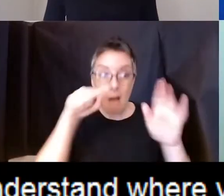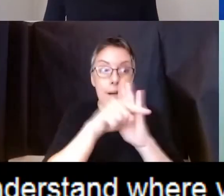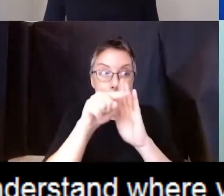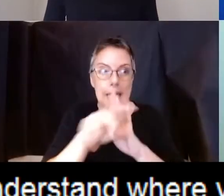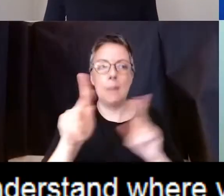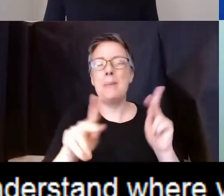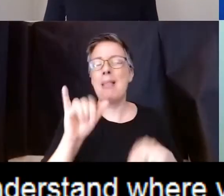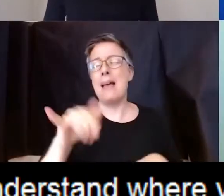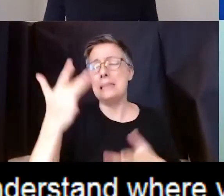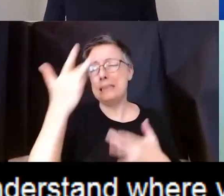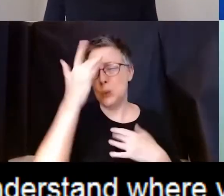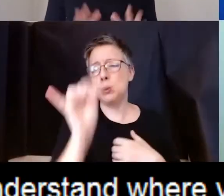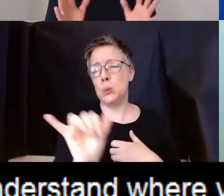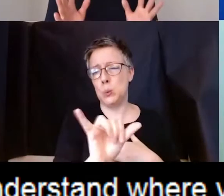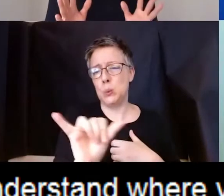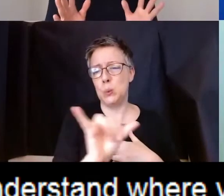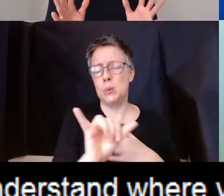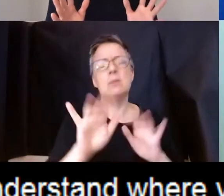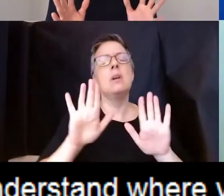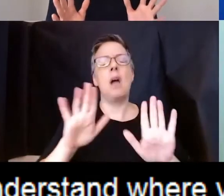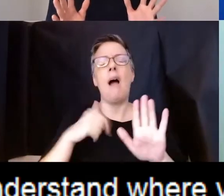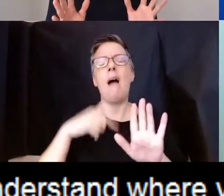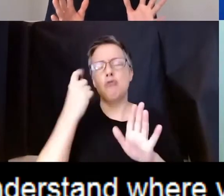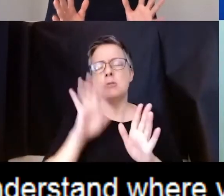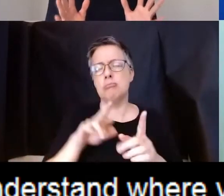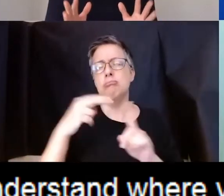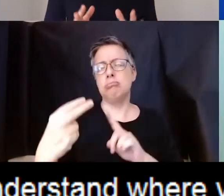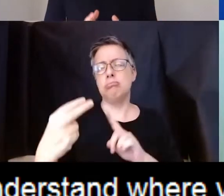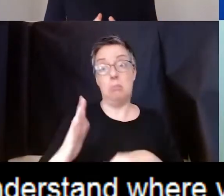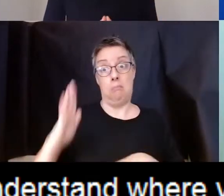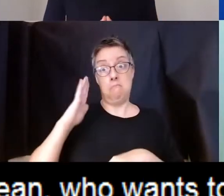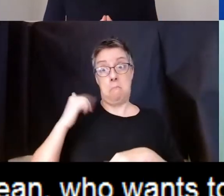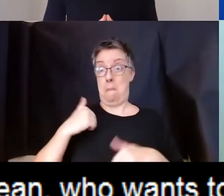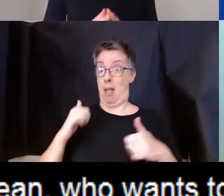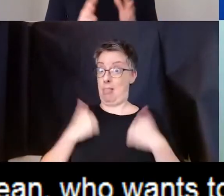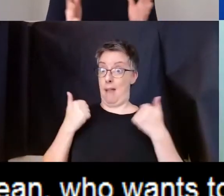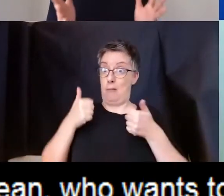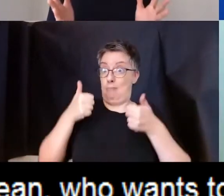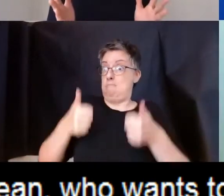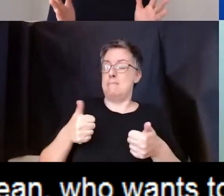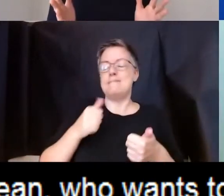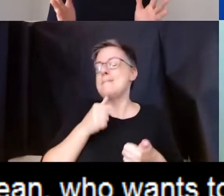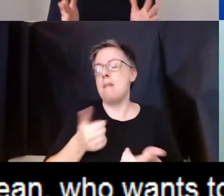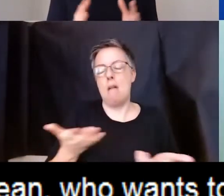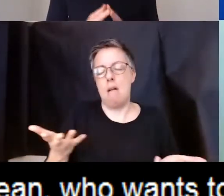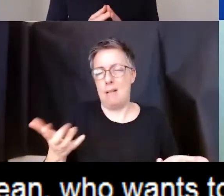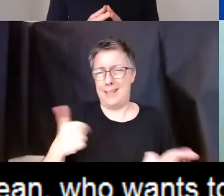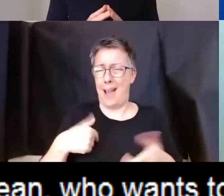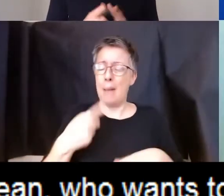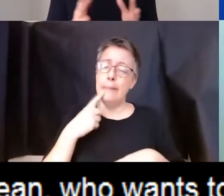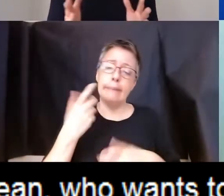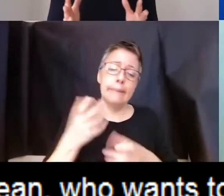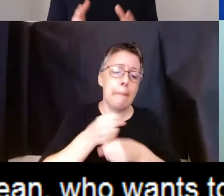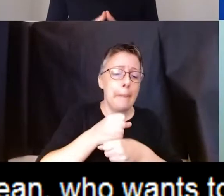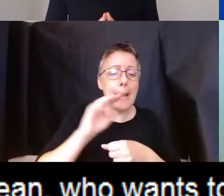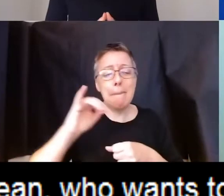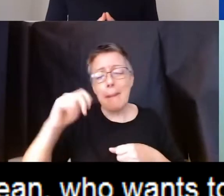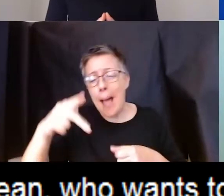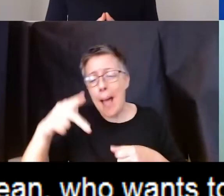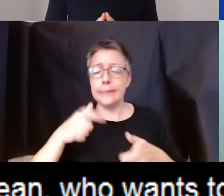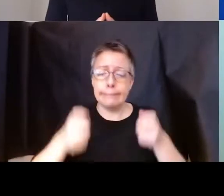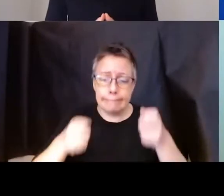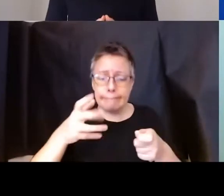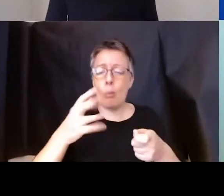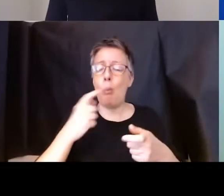I understand where you are coming from. Really, my life wasn't that great either. I mean, who wants to be a cartographer or tend a sheep for a